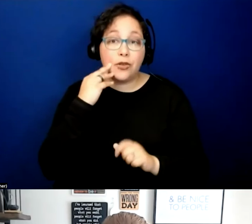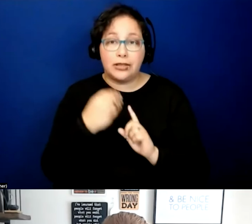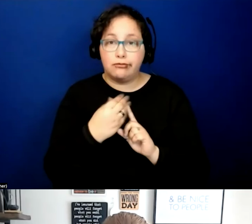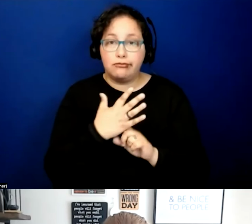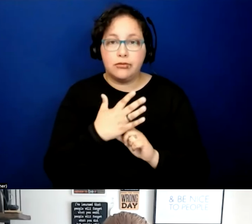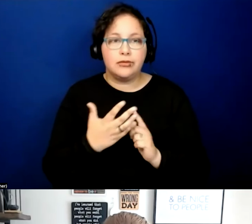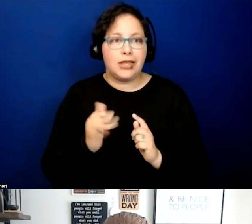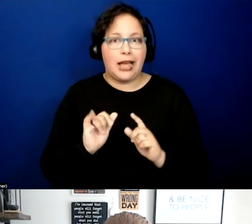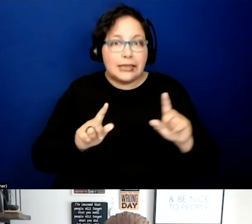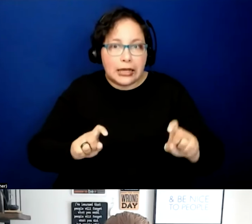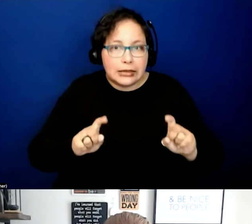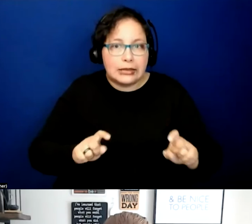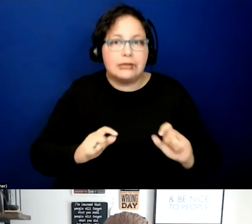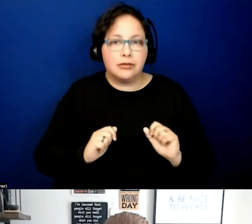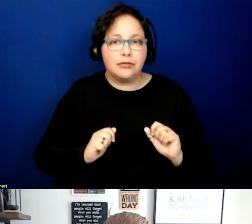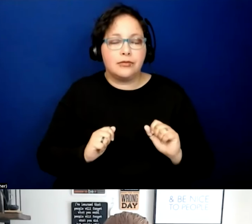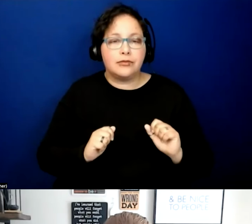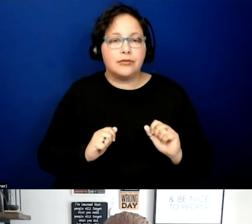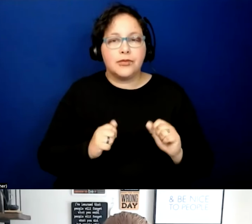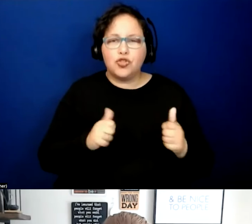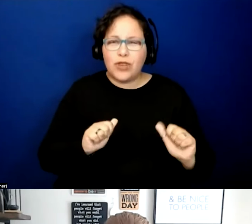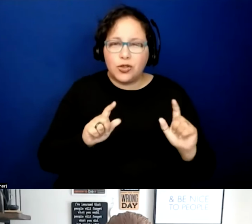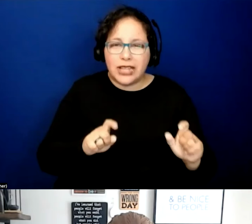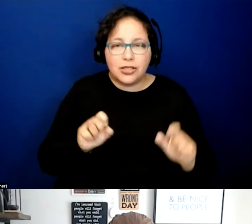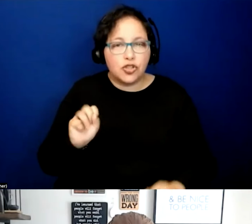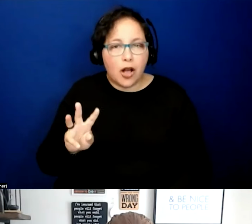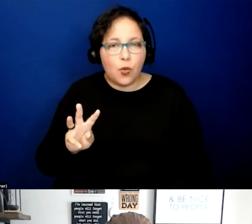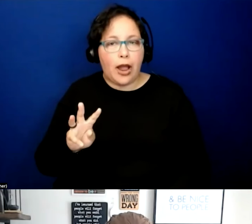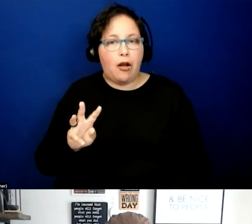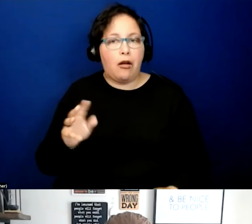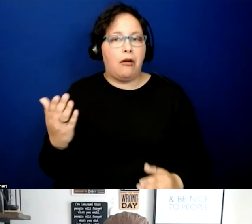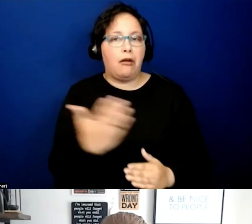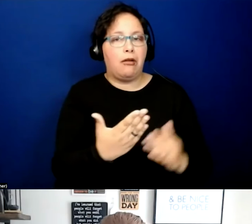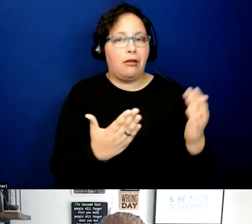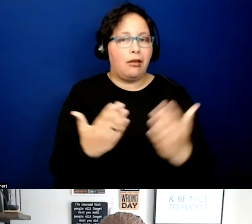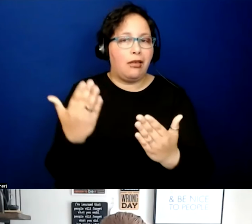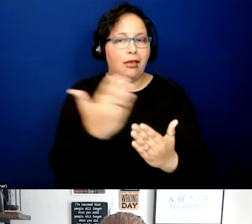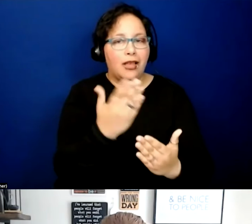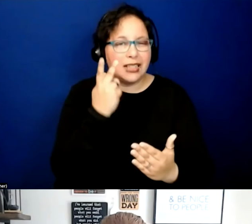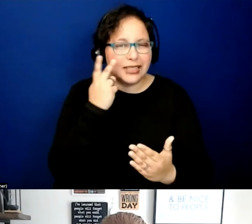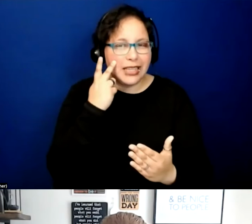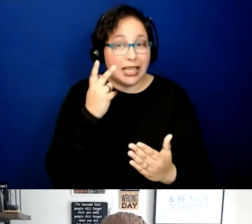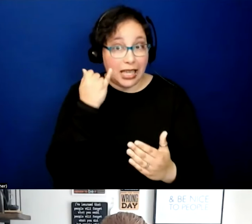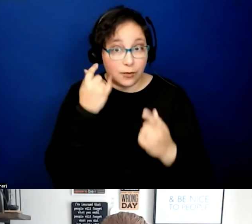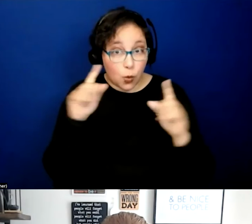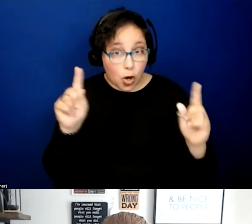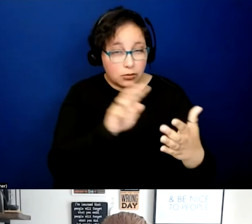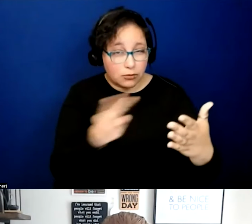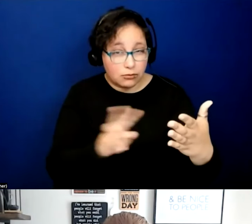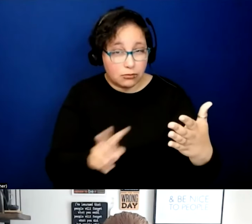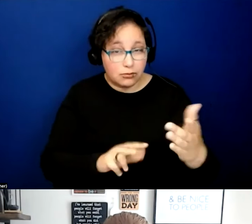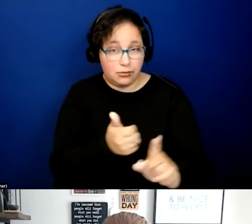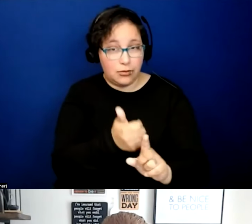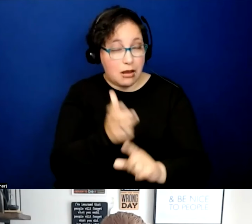like testing software on different screen readers and working with Chancey Fleet, who is at the New York